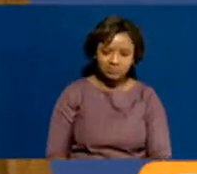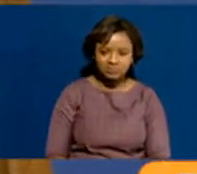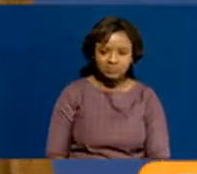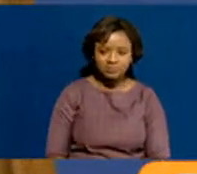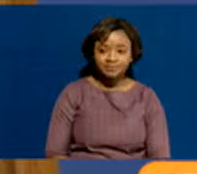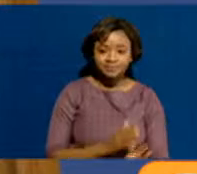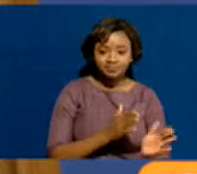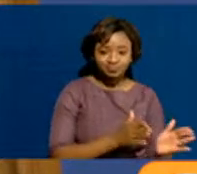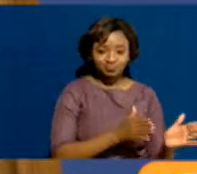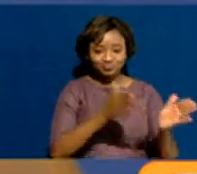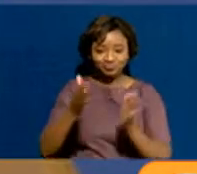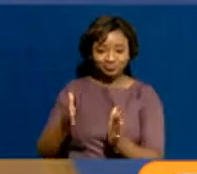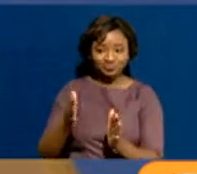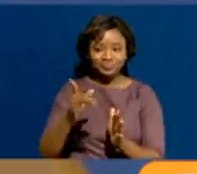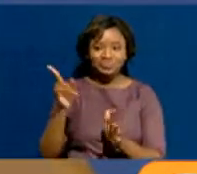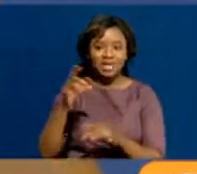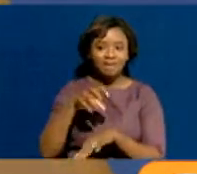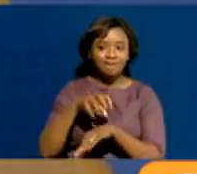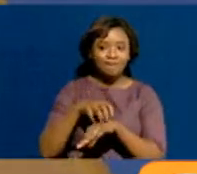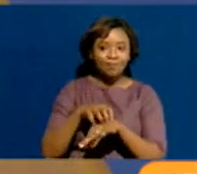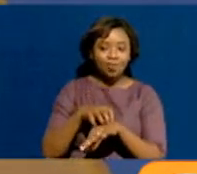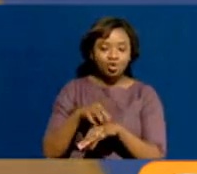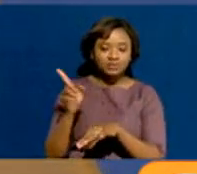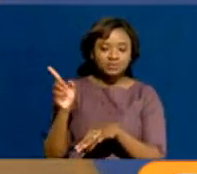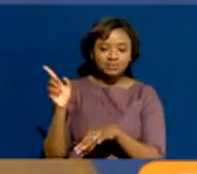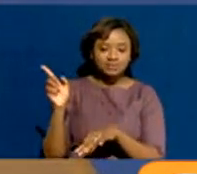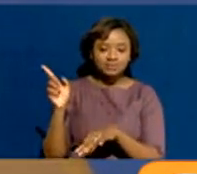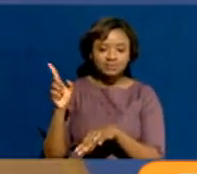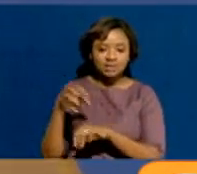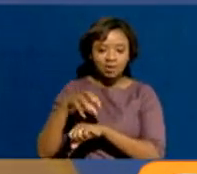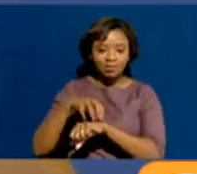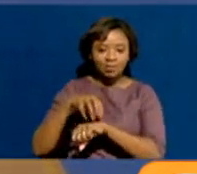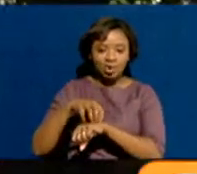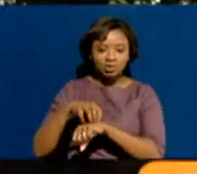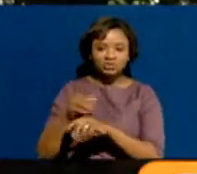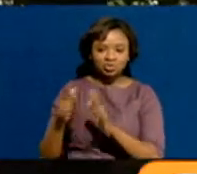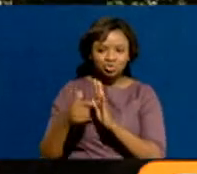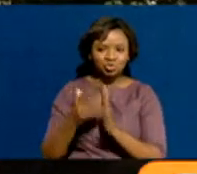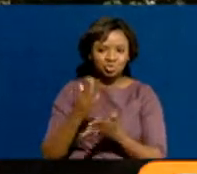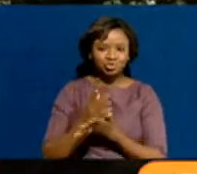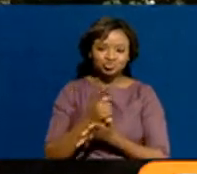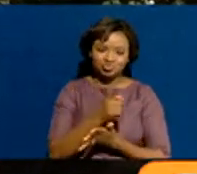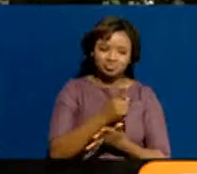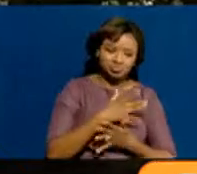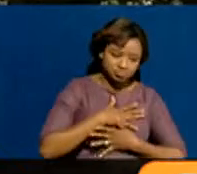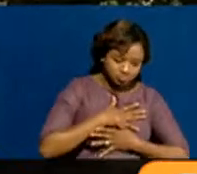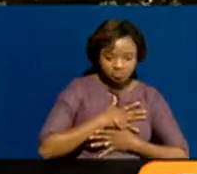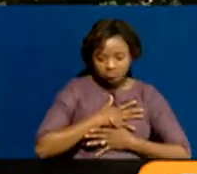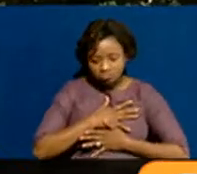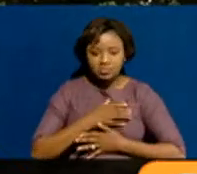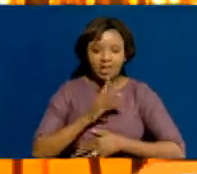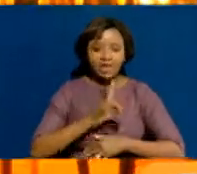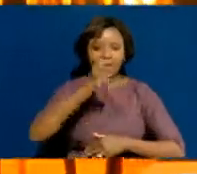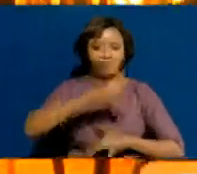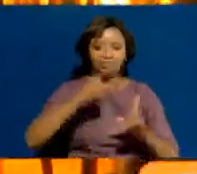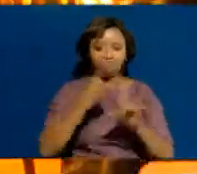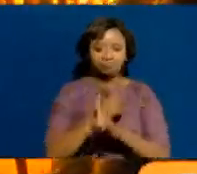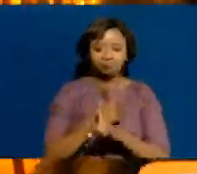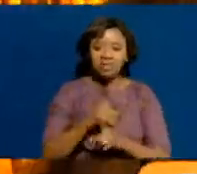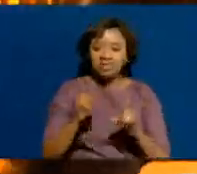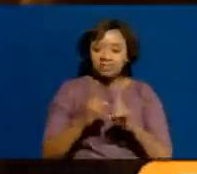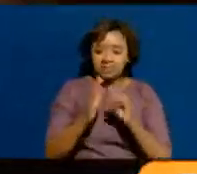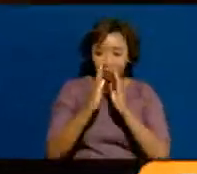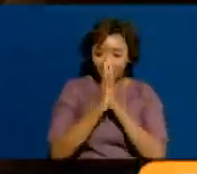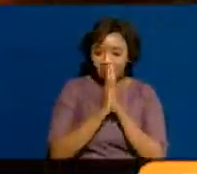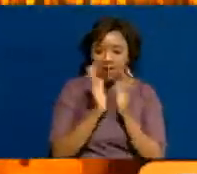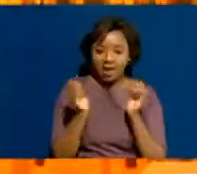Next to the Christian church is a mosque, symbolic of the religious tolerance here. Prayers take place in this basilica,